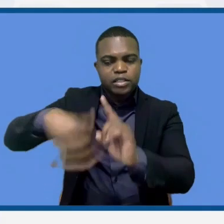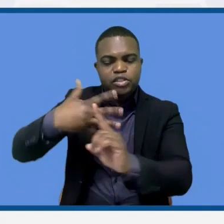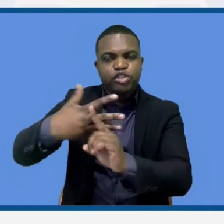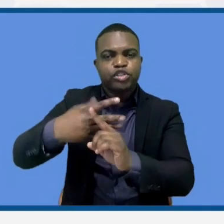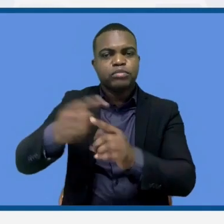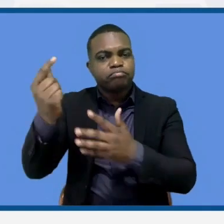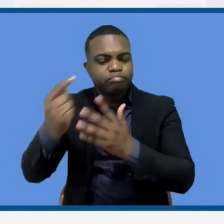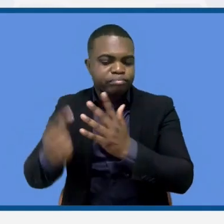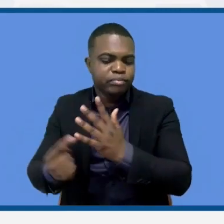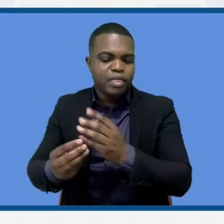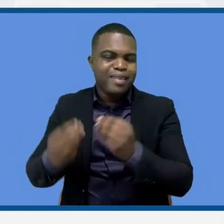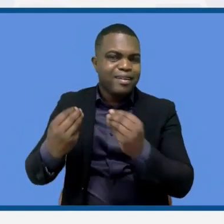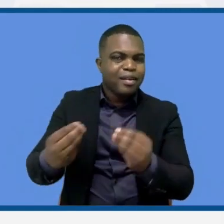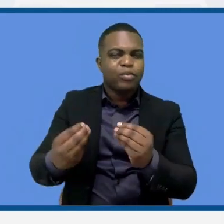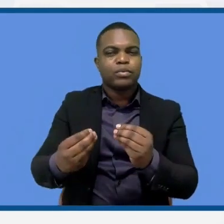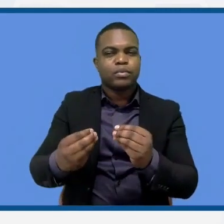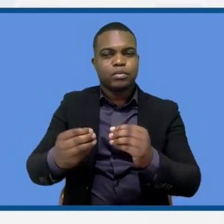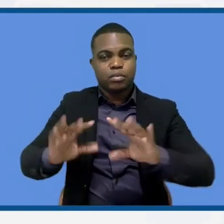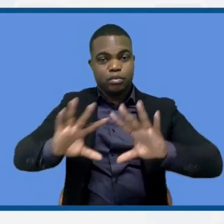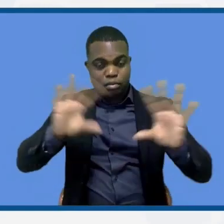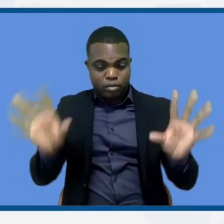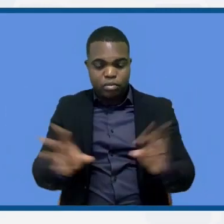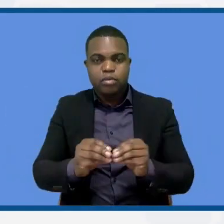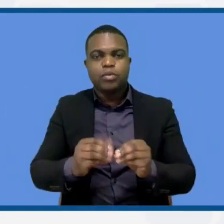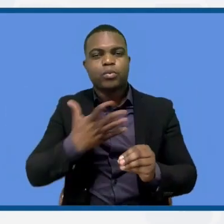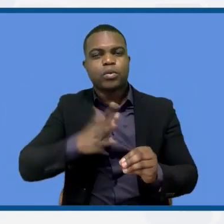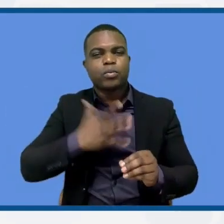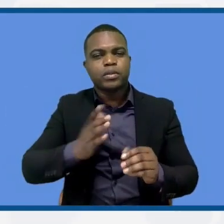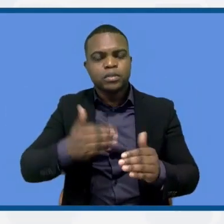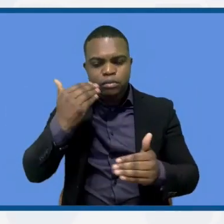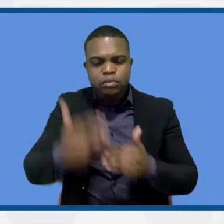tap into the opportunities that we have, we need to have